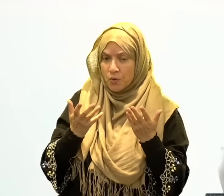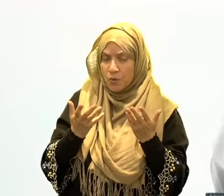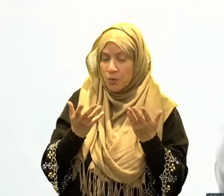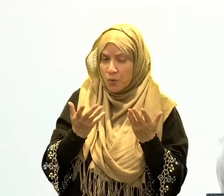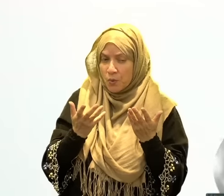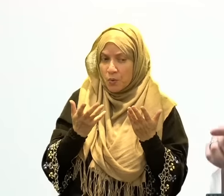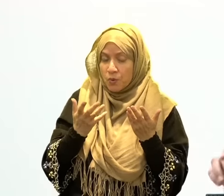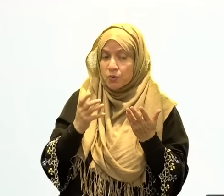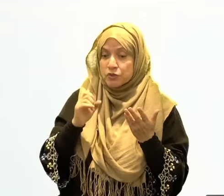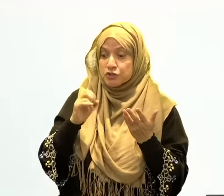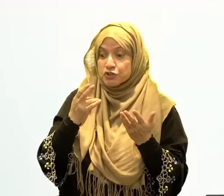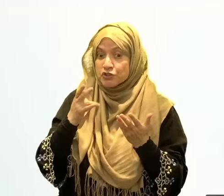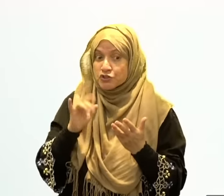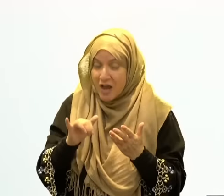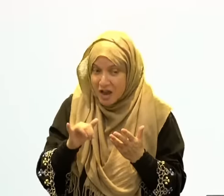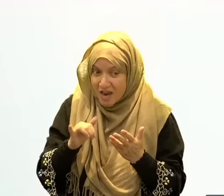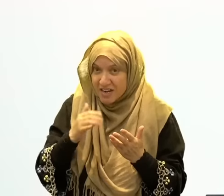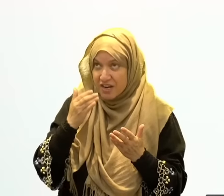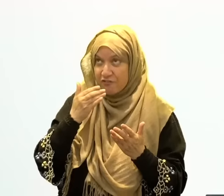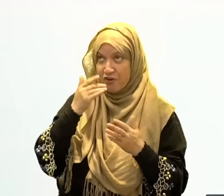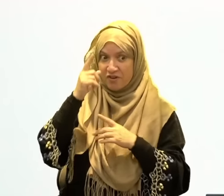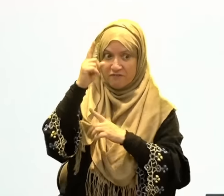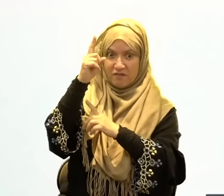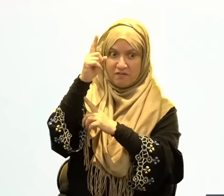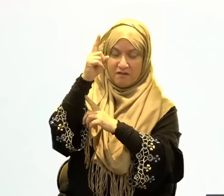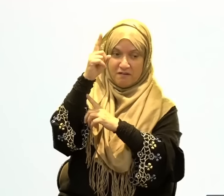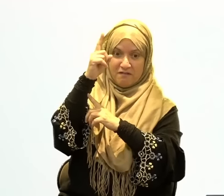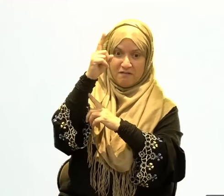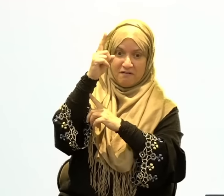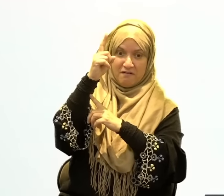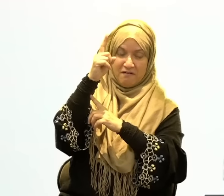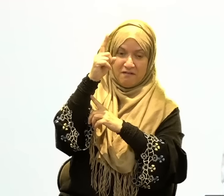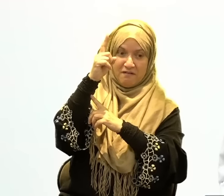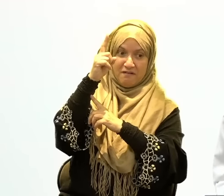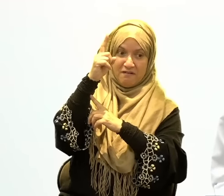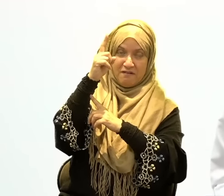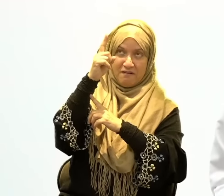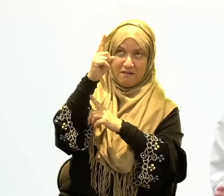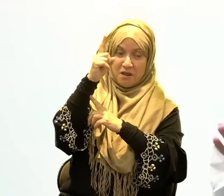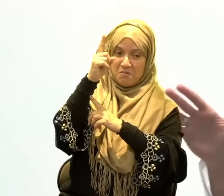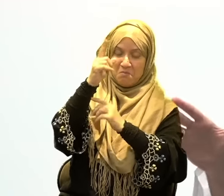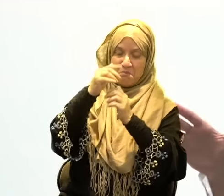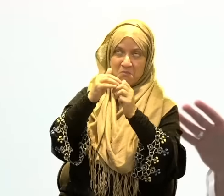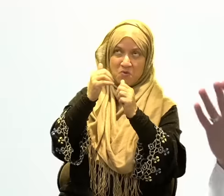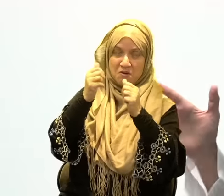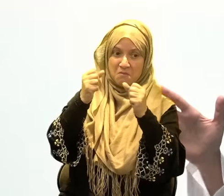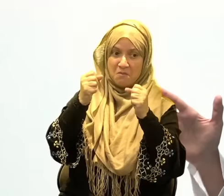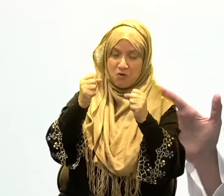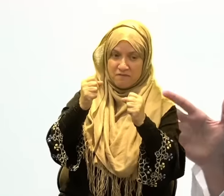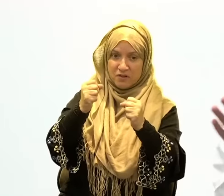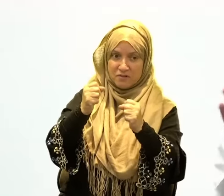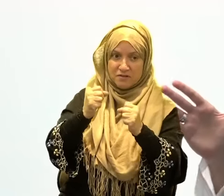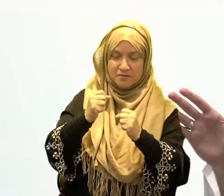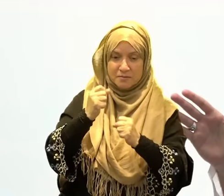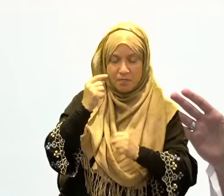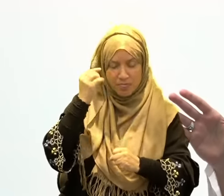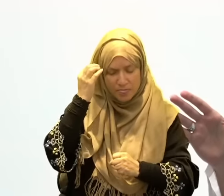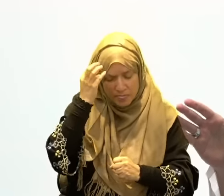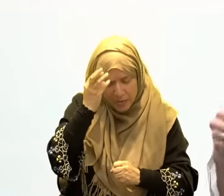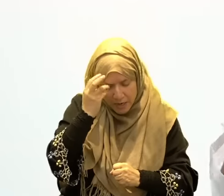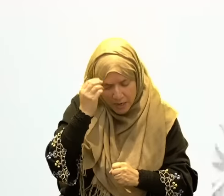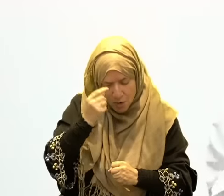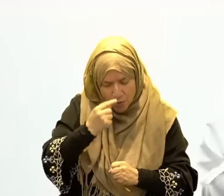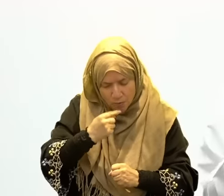secret sins you were struggling with. Not the ones you became complacent with. Not the ones where you said, okay, alhamdulillah, no one's watching now, I'm okay